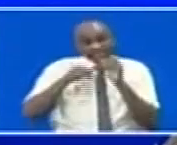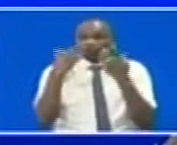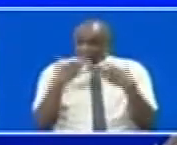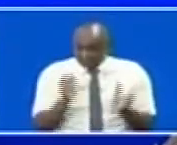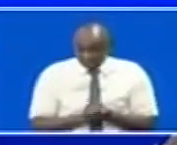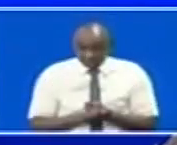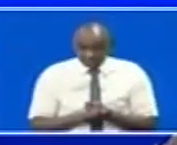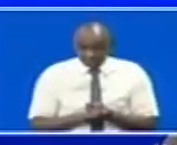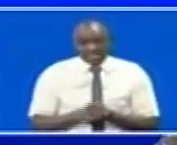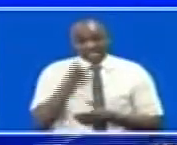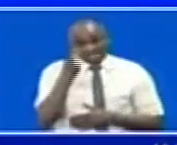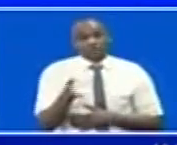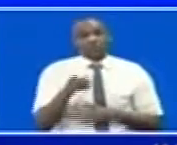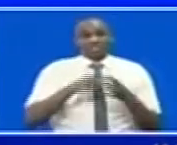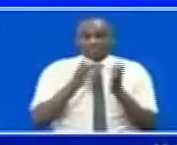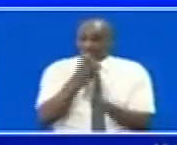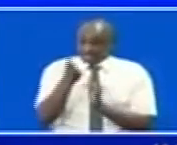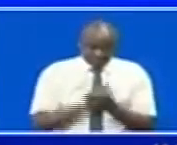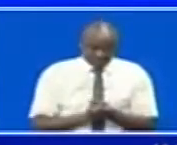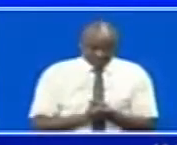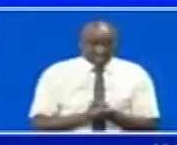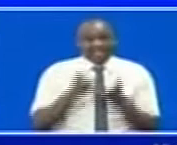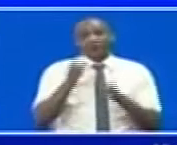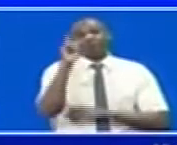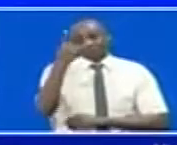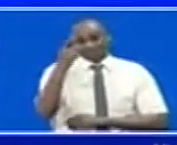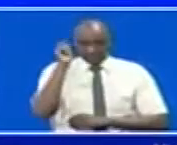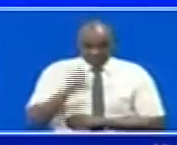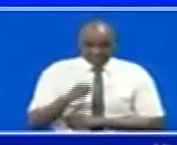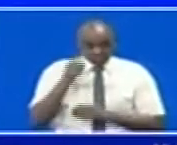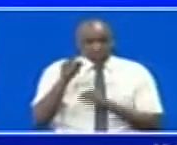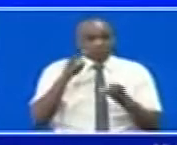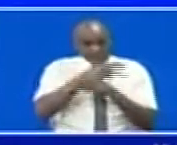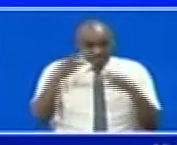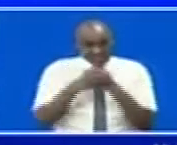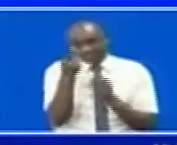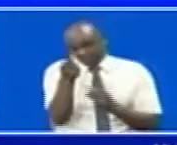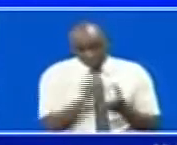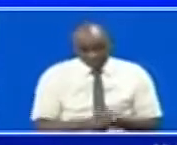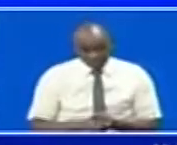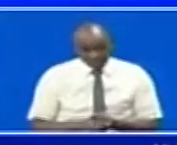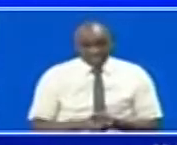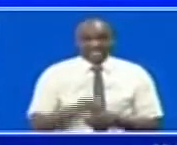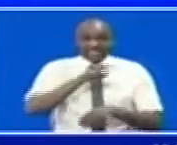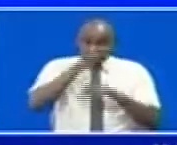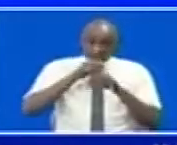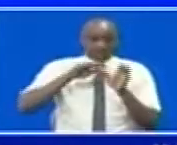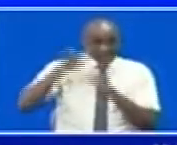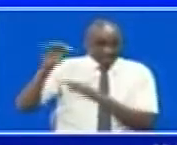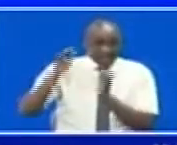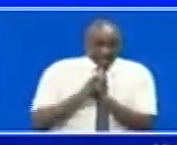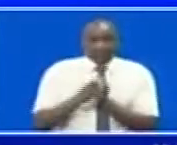election. Where to begin with this one? Okay, so first, let's do some simple arithmetic, shall we? The National Assembly